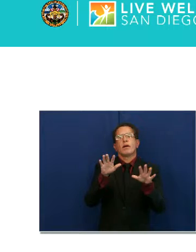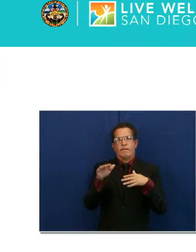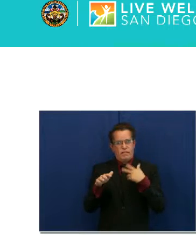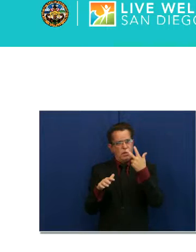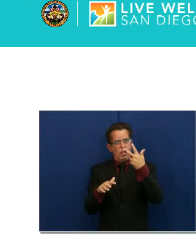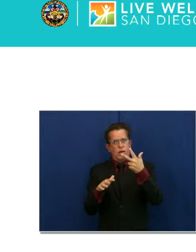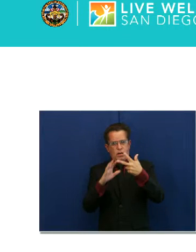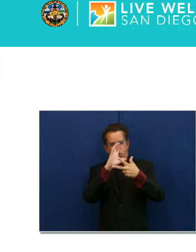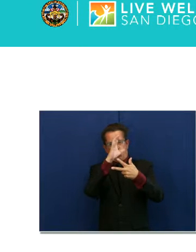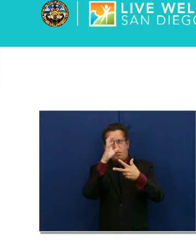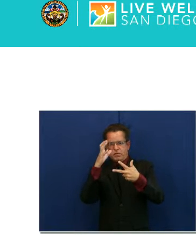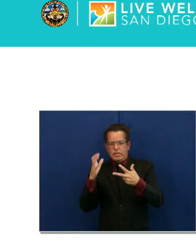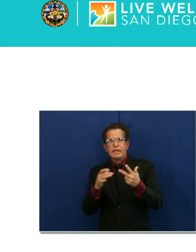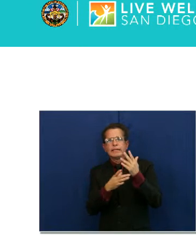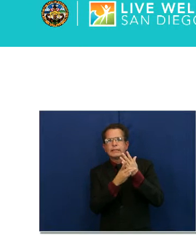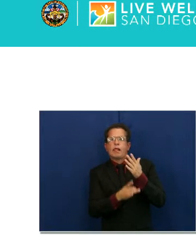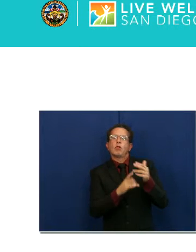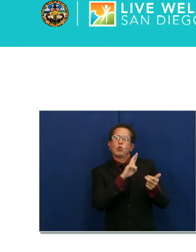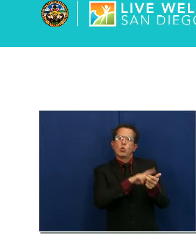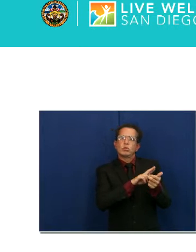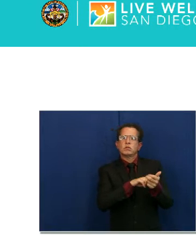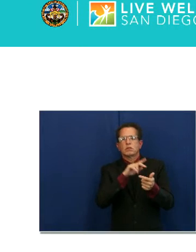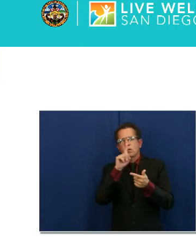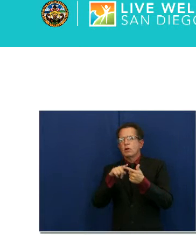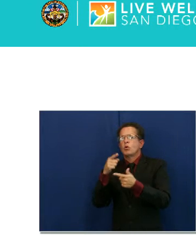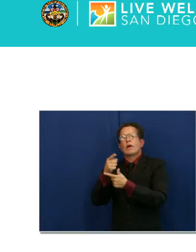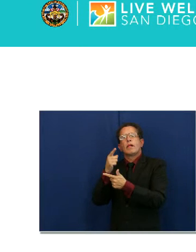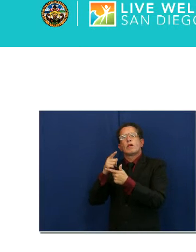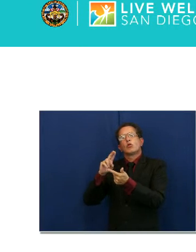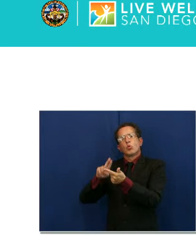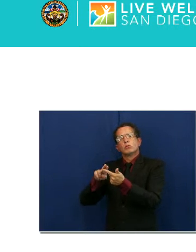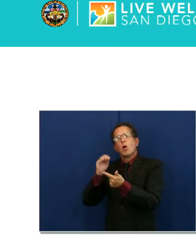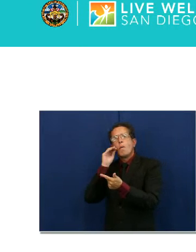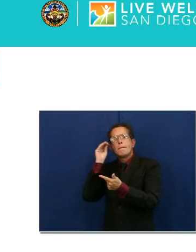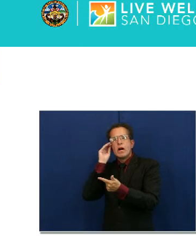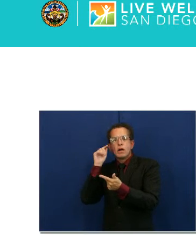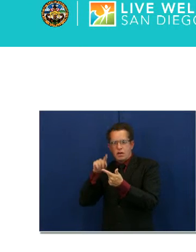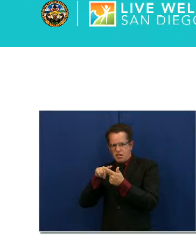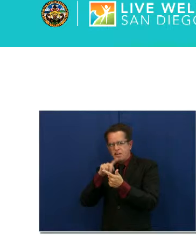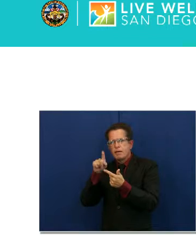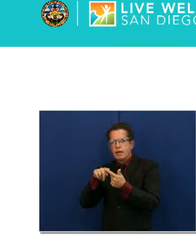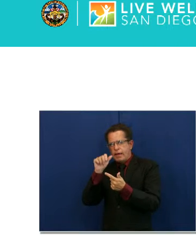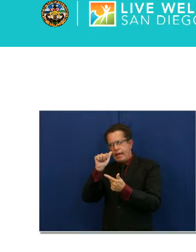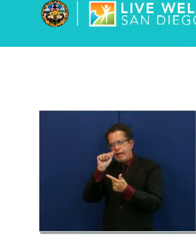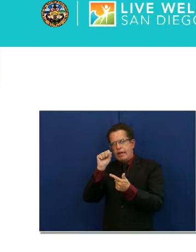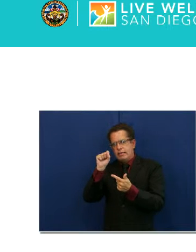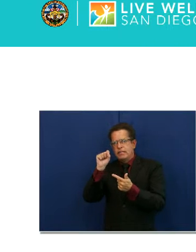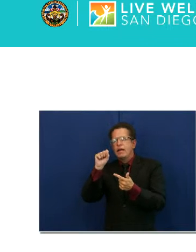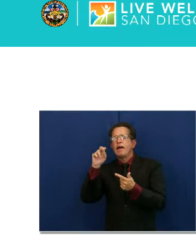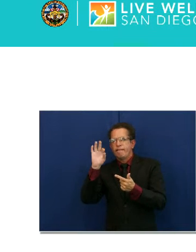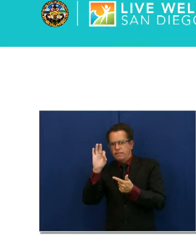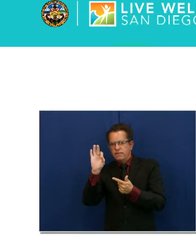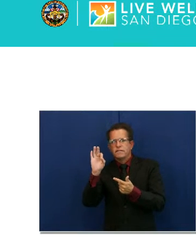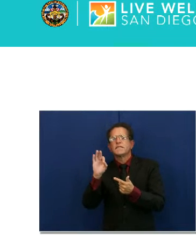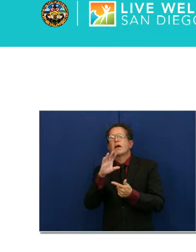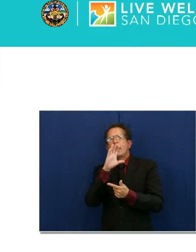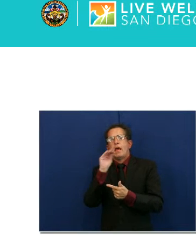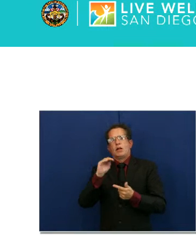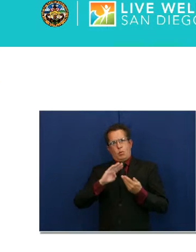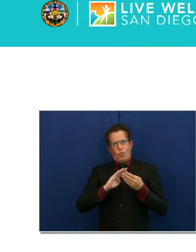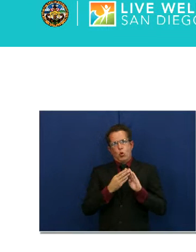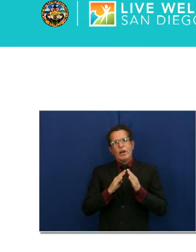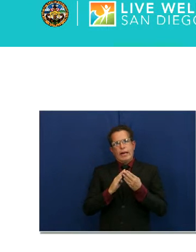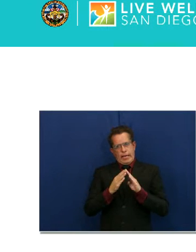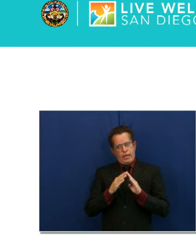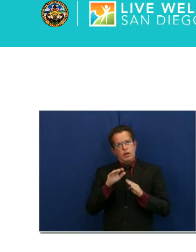nursing facilities, non-skilled nursing facilities or congregate settings, and then community setting